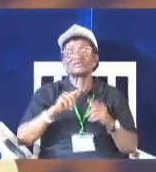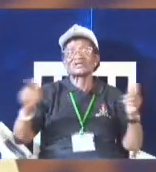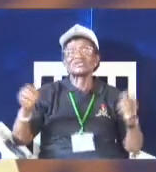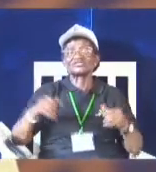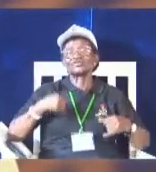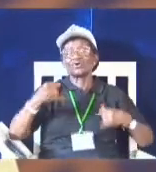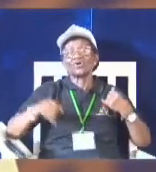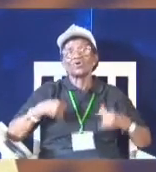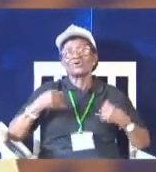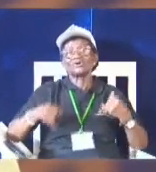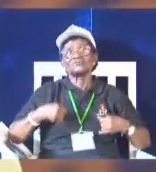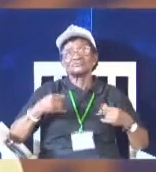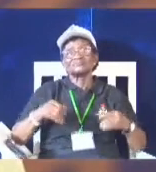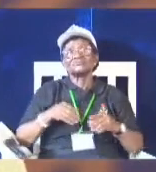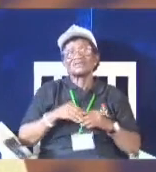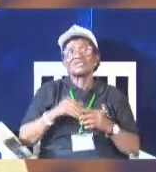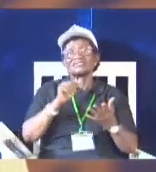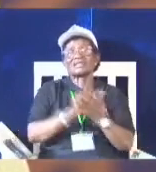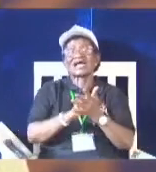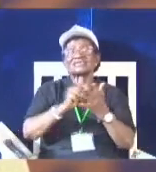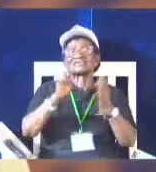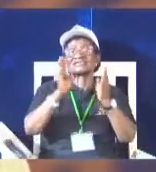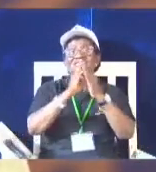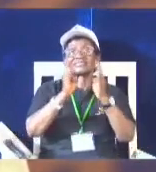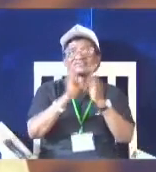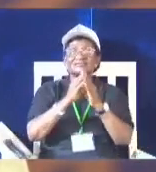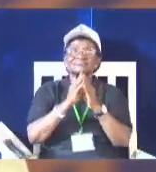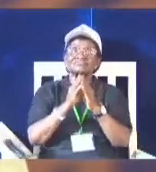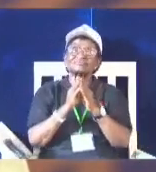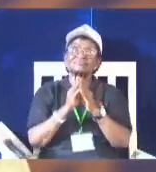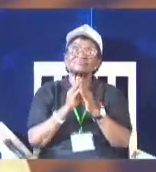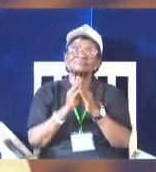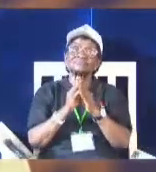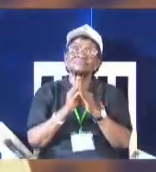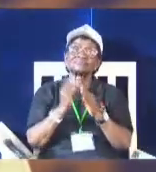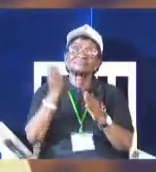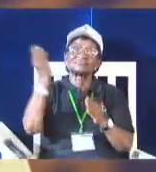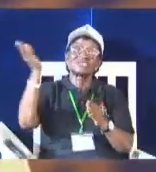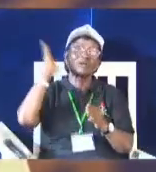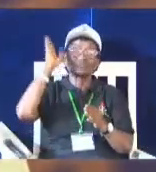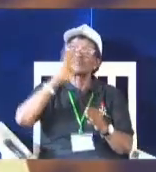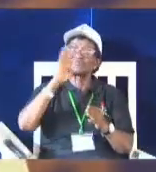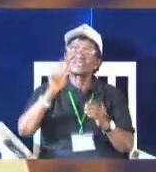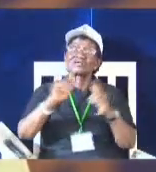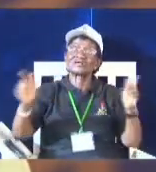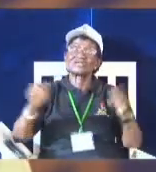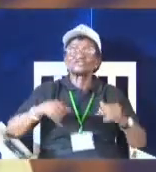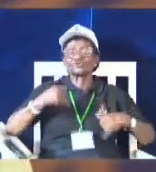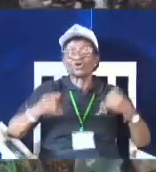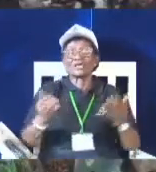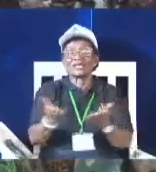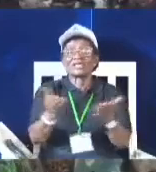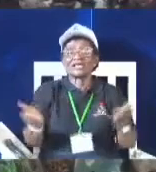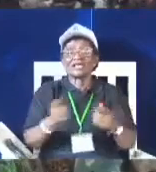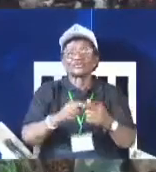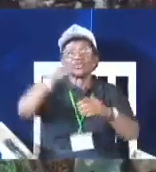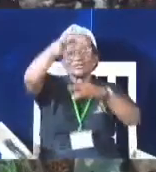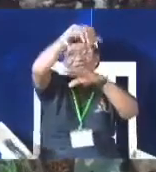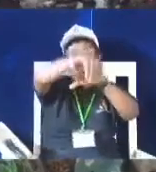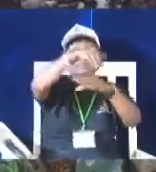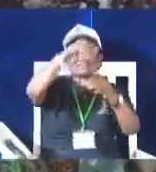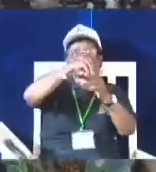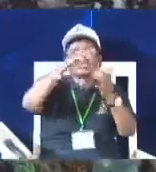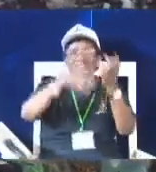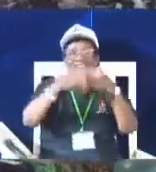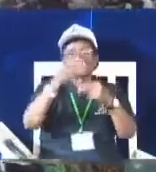joy in that city. There's going to be great joy here tonight.